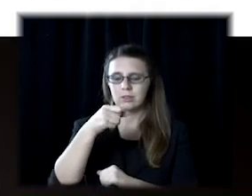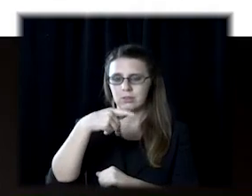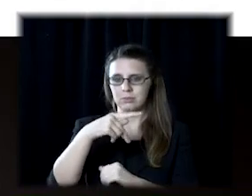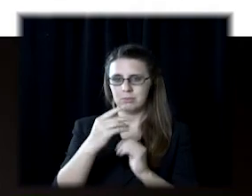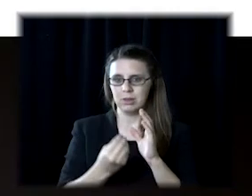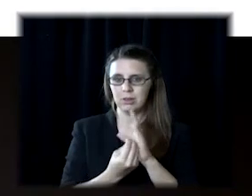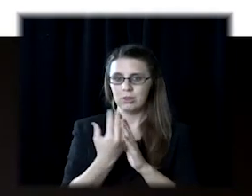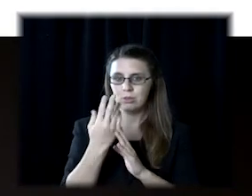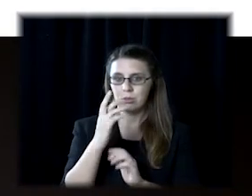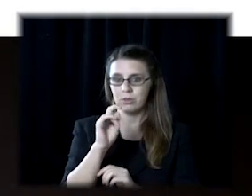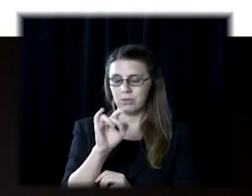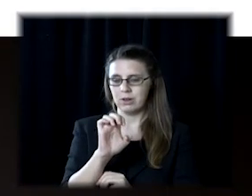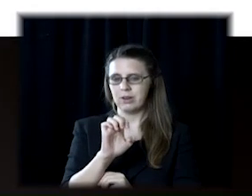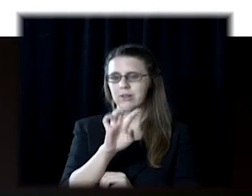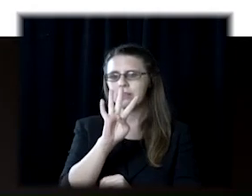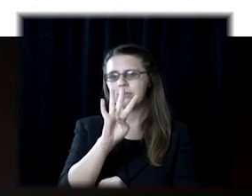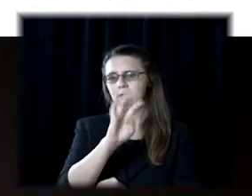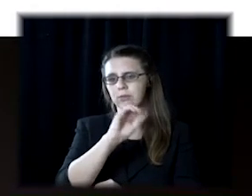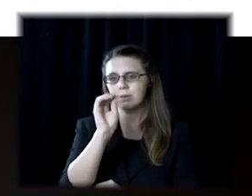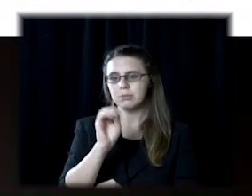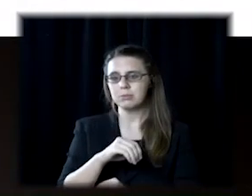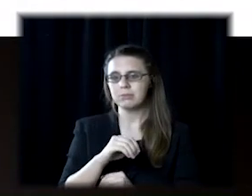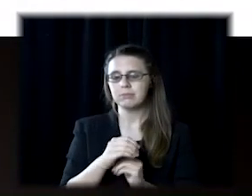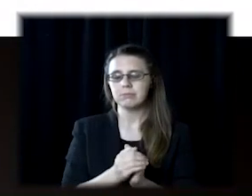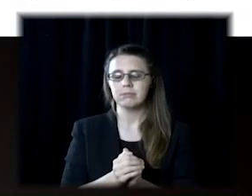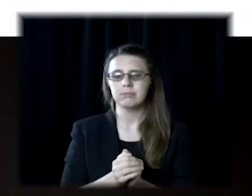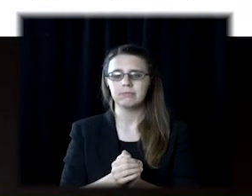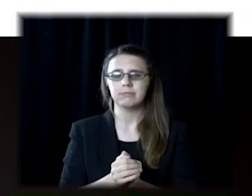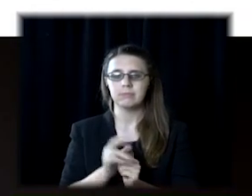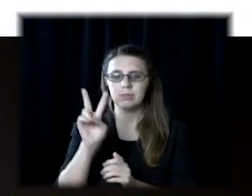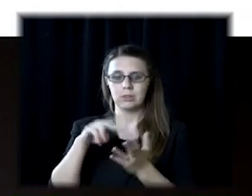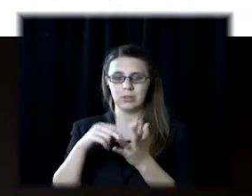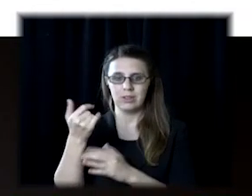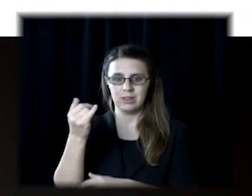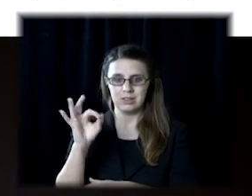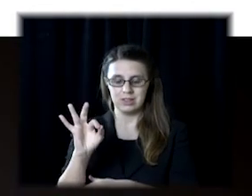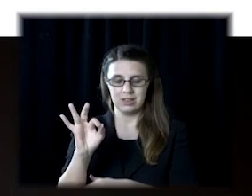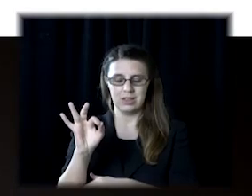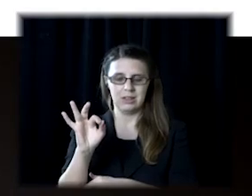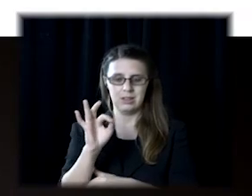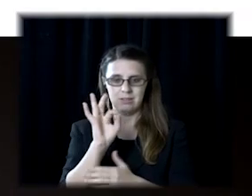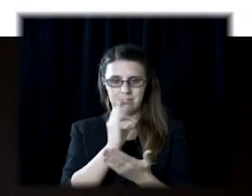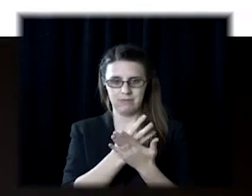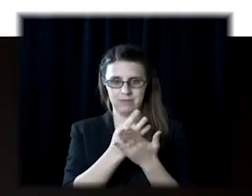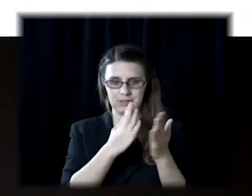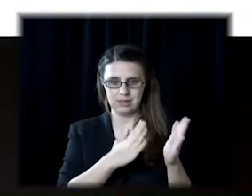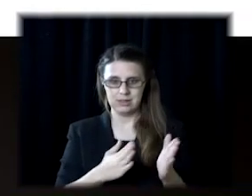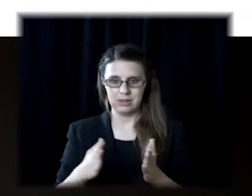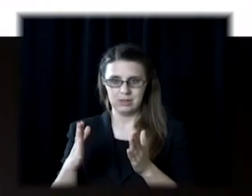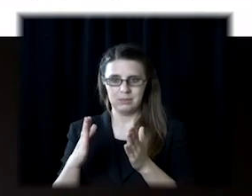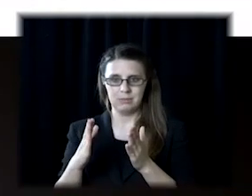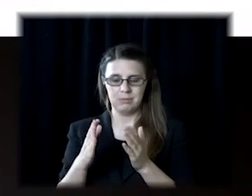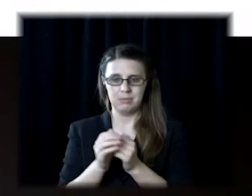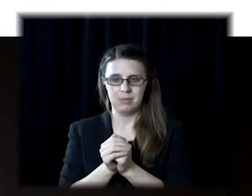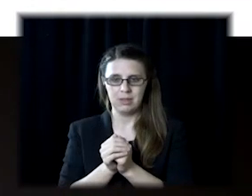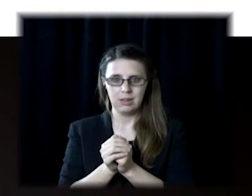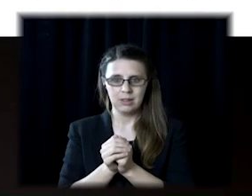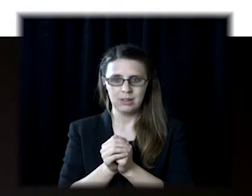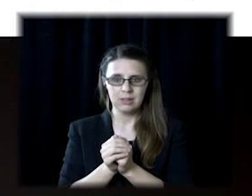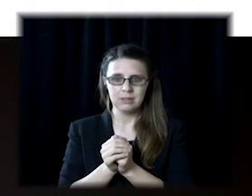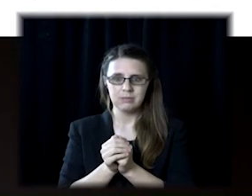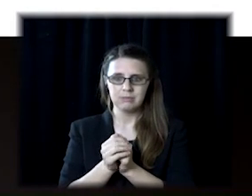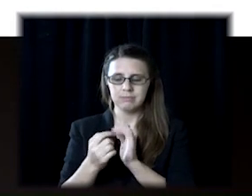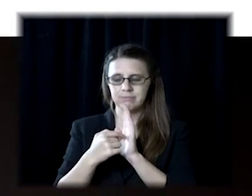4%. So the 2019 fiscal plan reverses the negative pre-measures structural deficit by achieving a